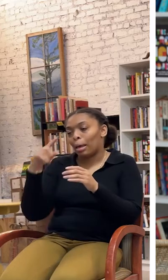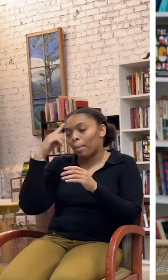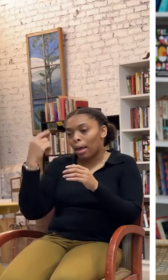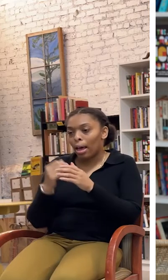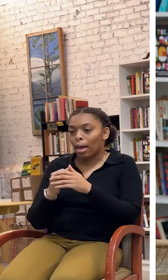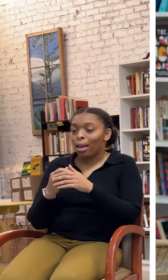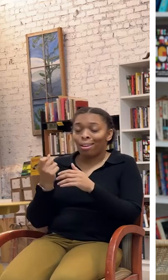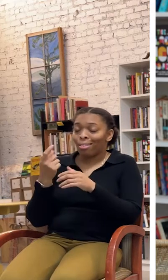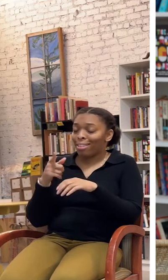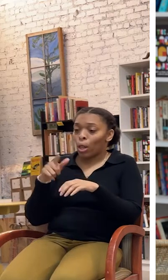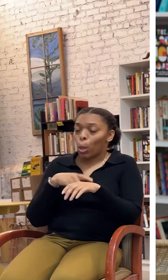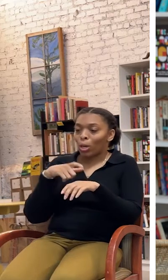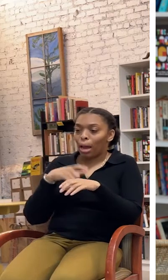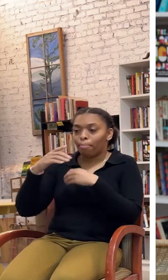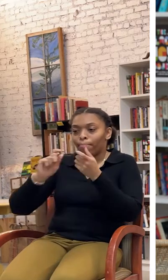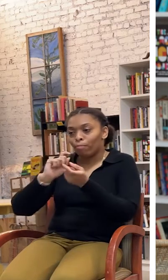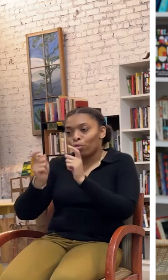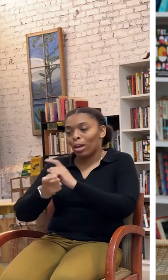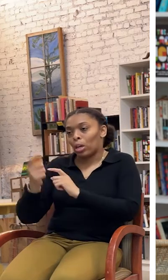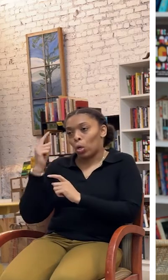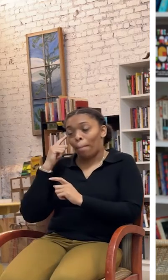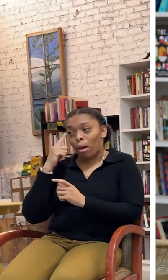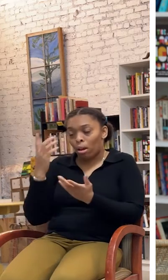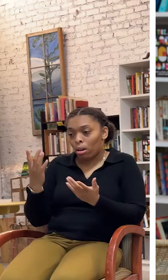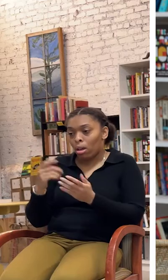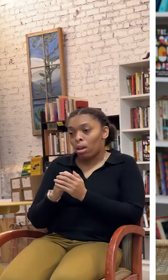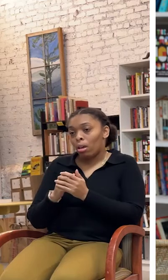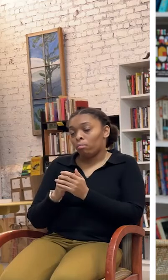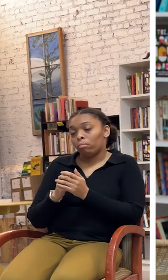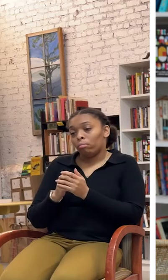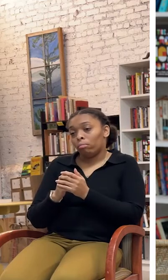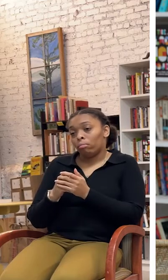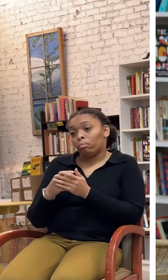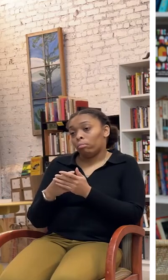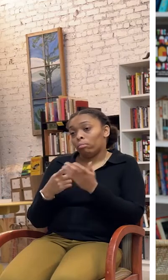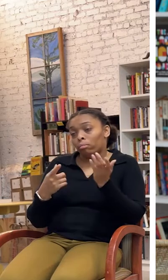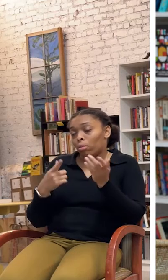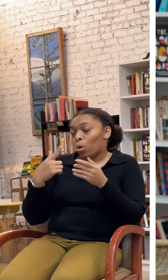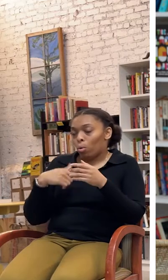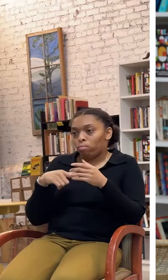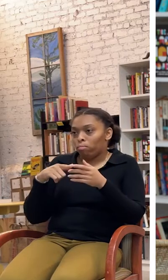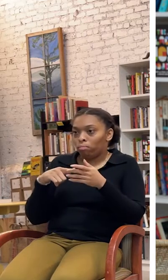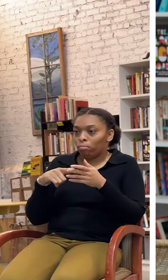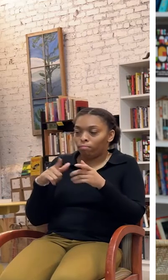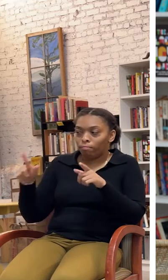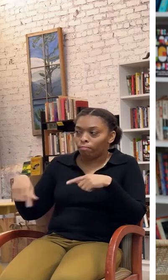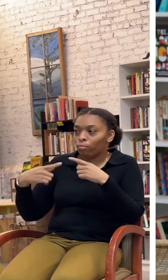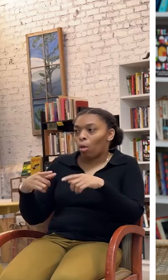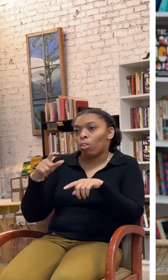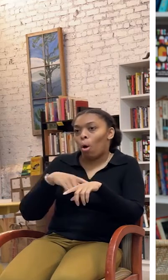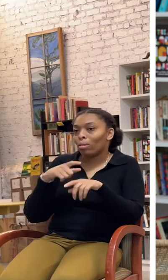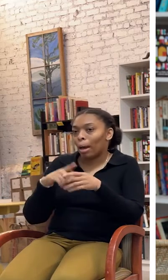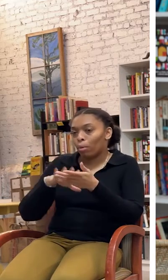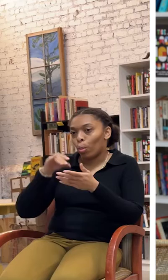time to change somebody's mind deeply. Because imagine look how long it took us to learn that hate. So how long will it take us to unlearn it?